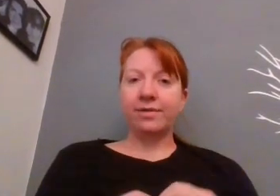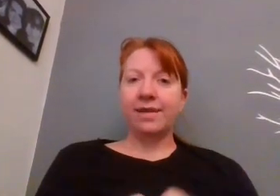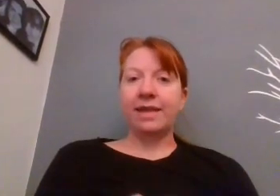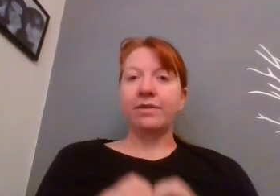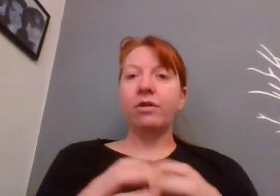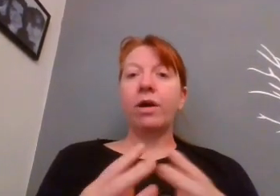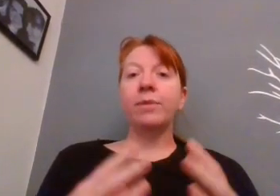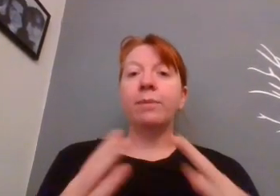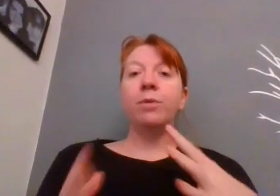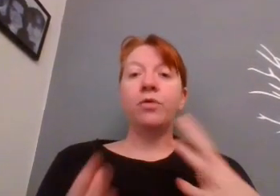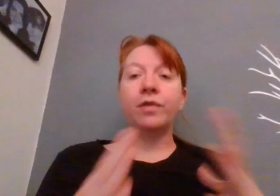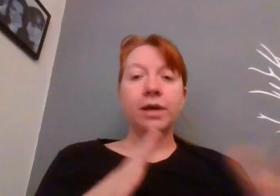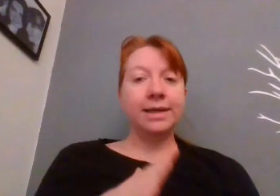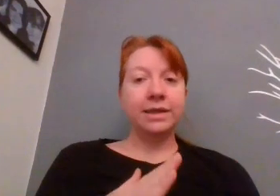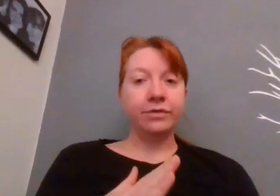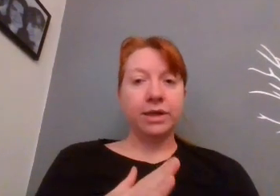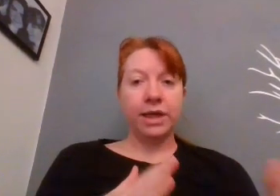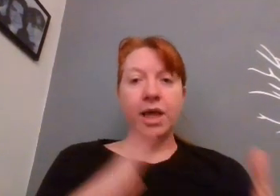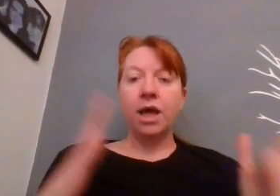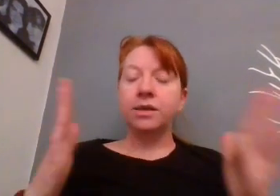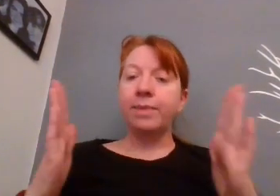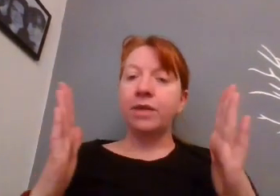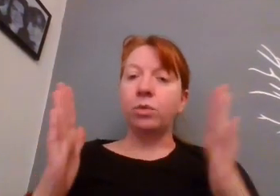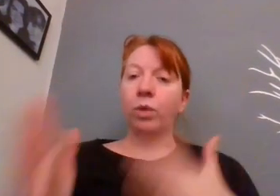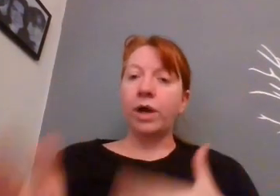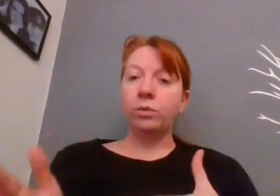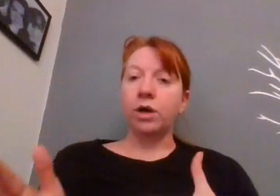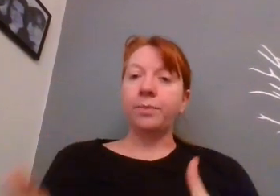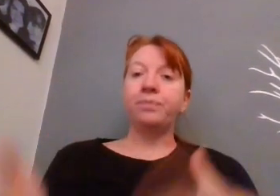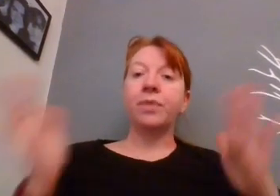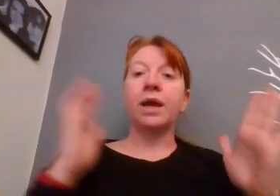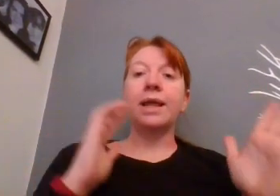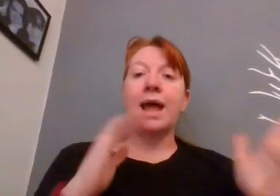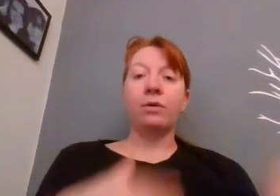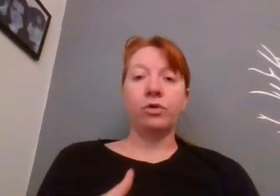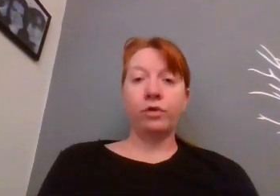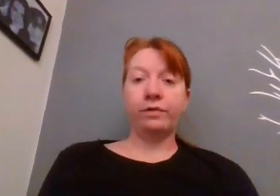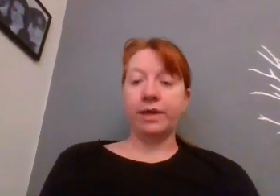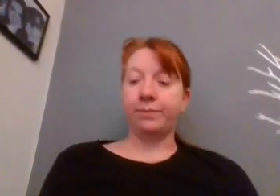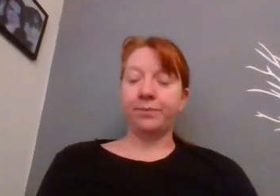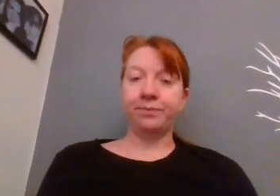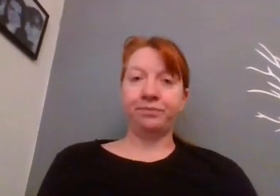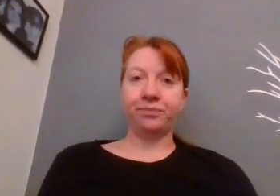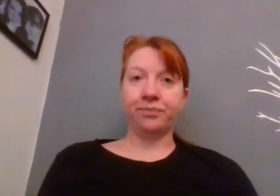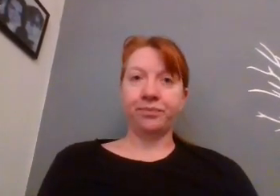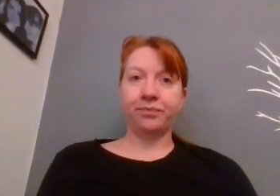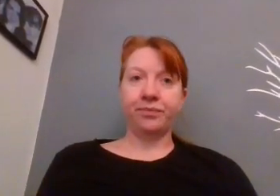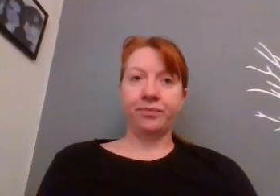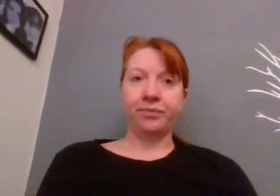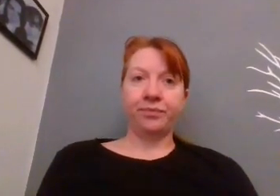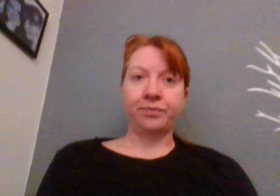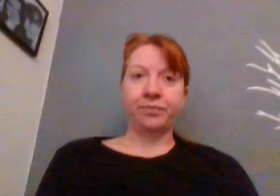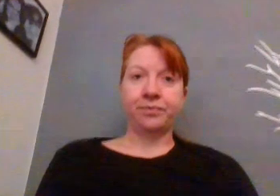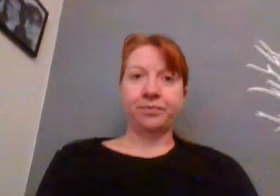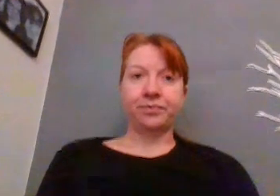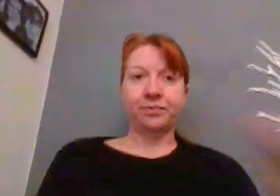trying to get you to see that time can move slightly differently depending on where you are and how you're travelling.